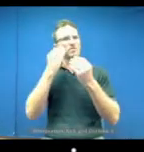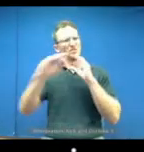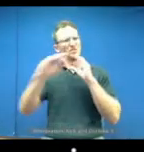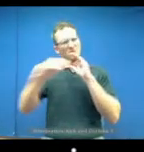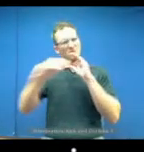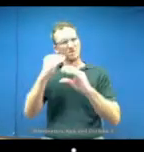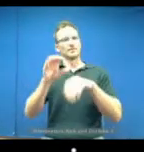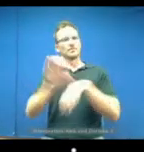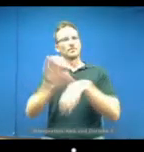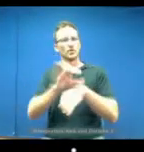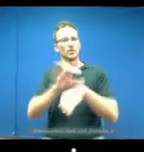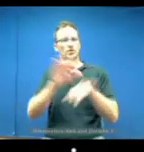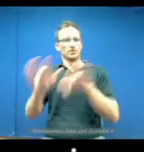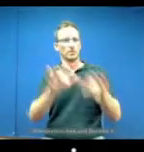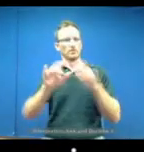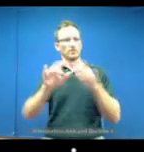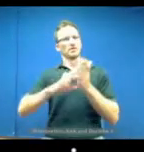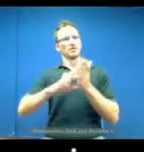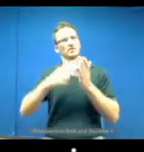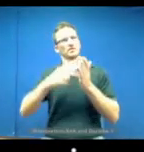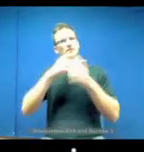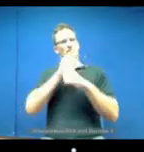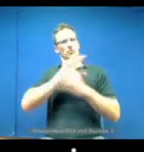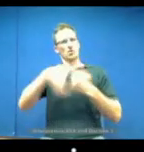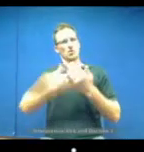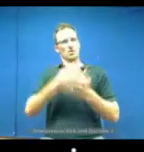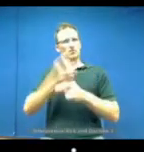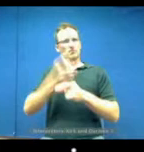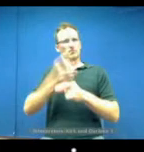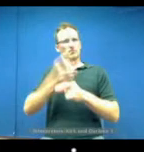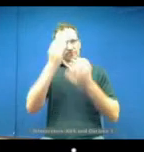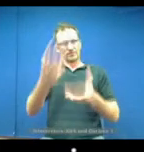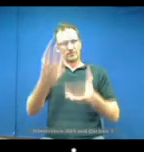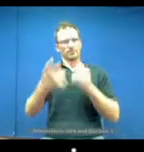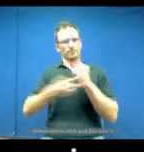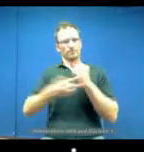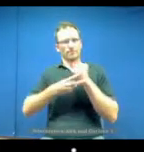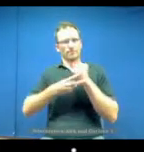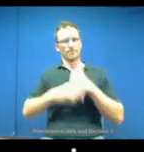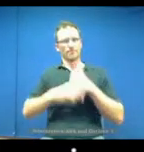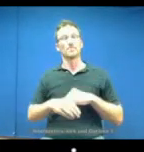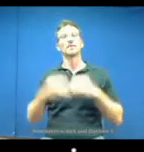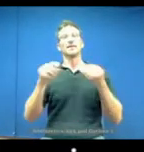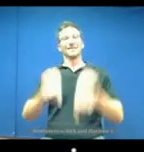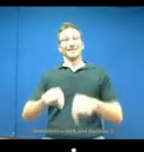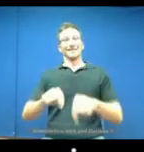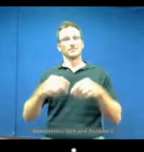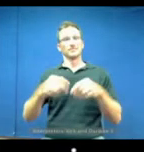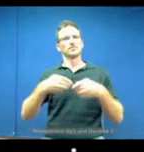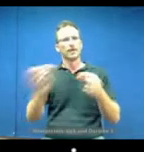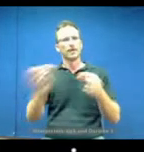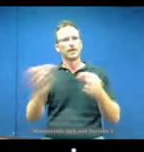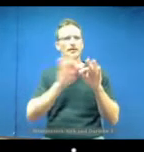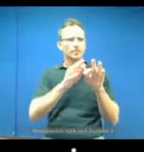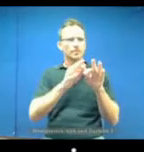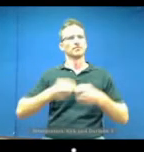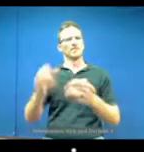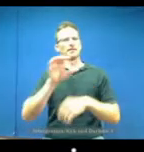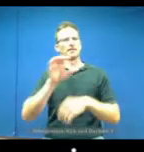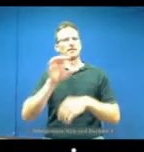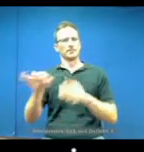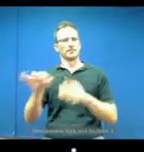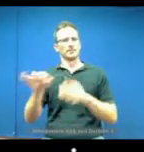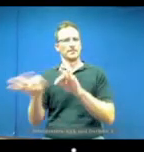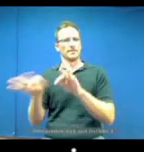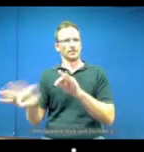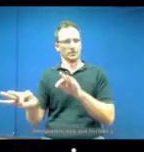Also, captioning and interpreters are provided. The streaming window opens automatically. There